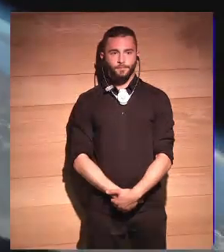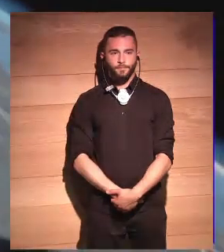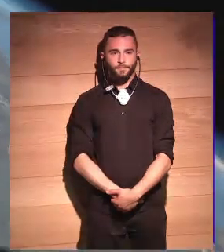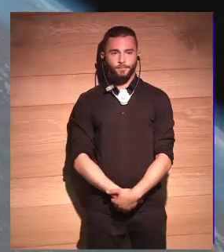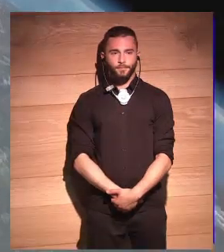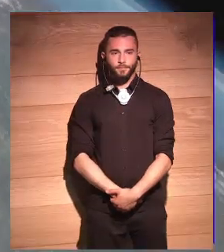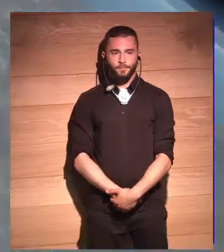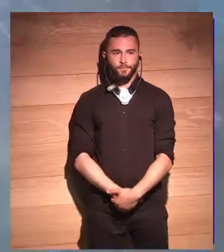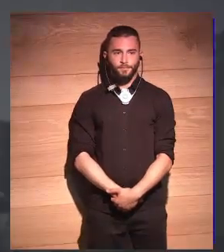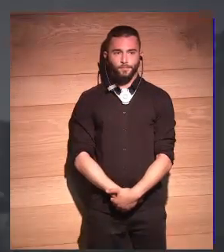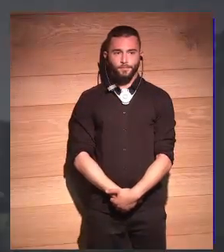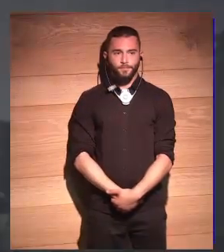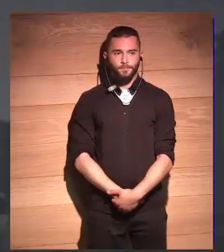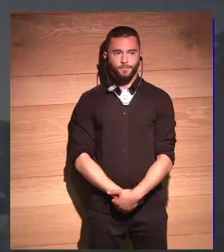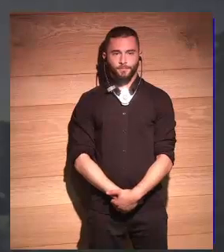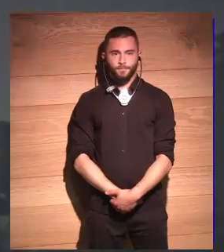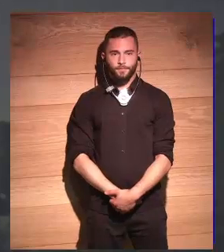Sunset in 10 seconds.